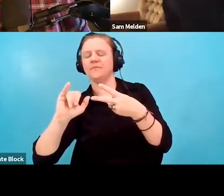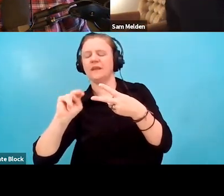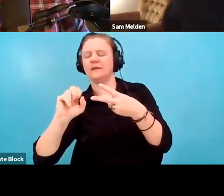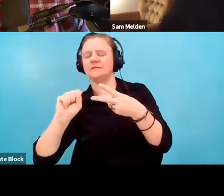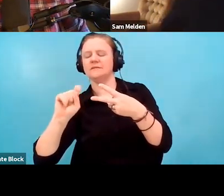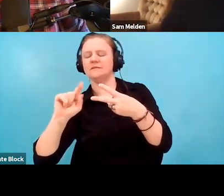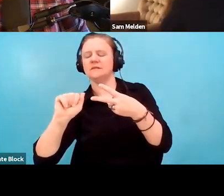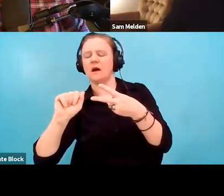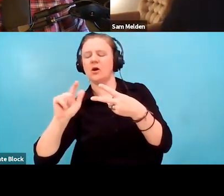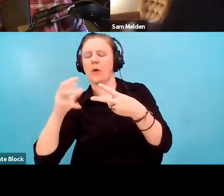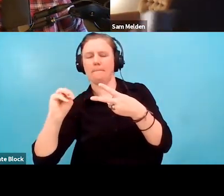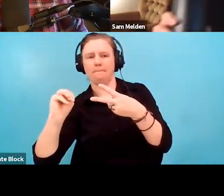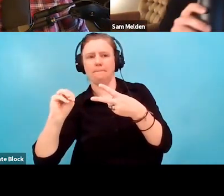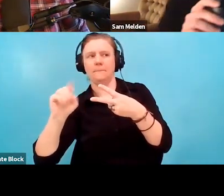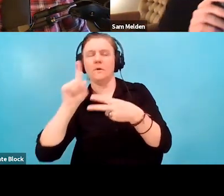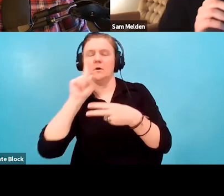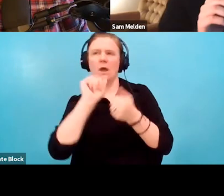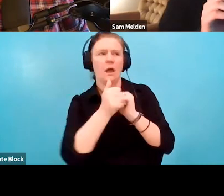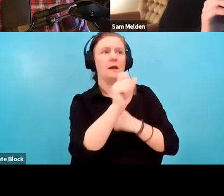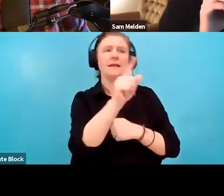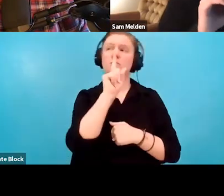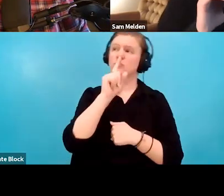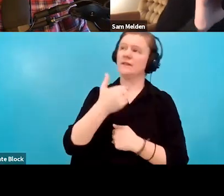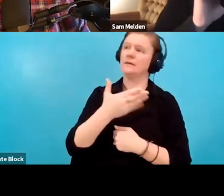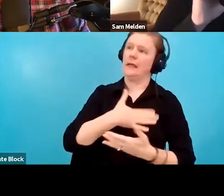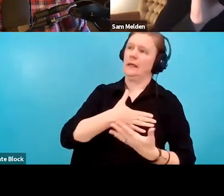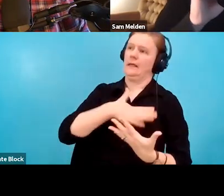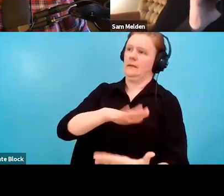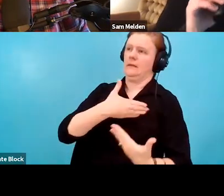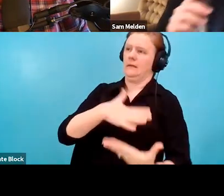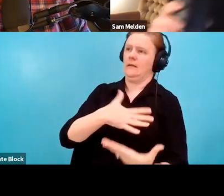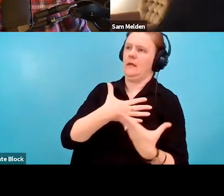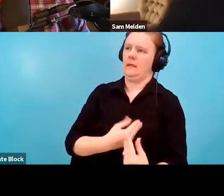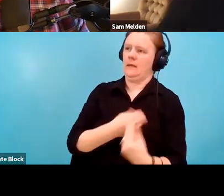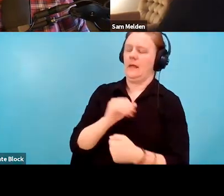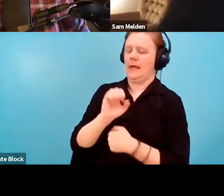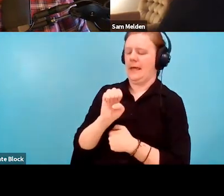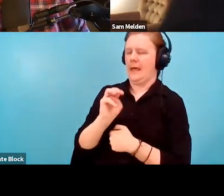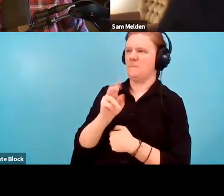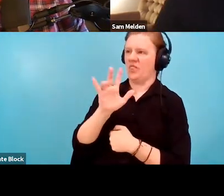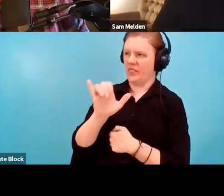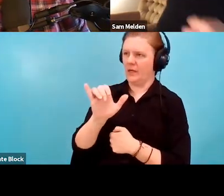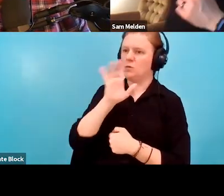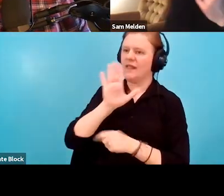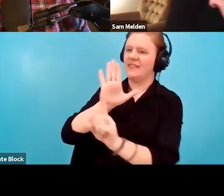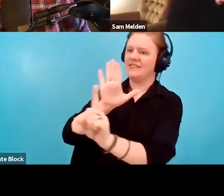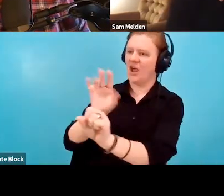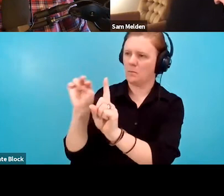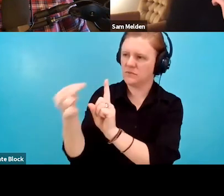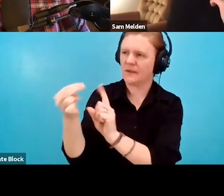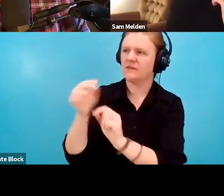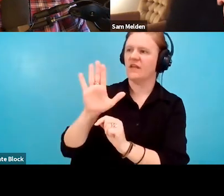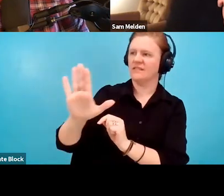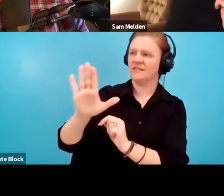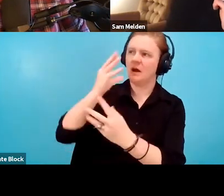lot of what this gets down to is empathy, right? Having a real sense of someone else's feelings and experience and